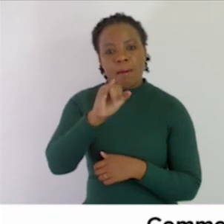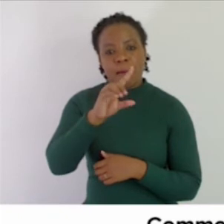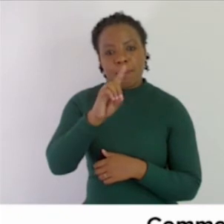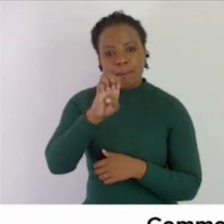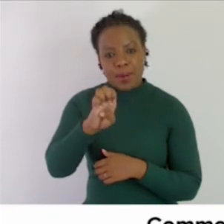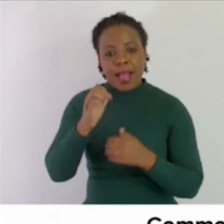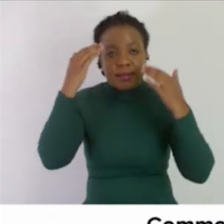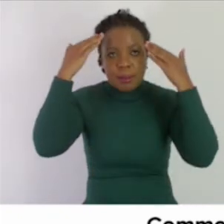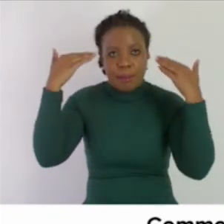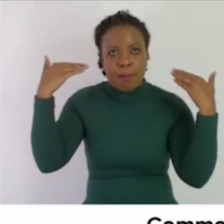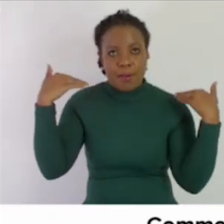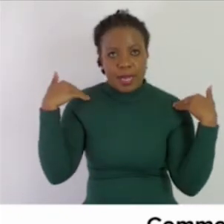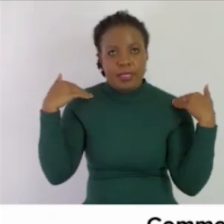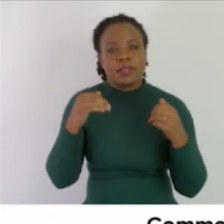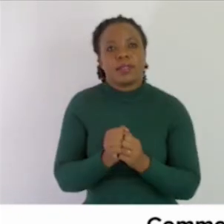Bride